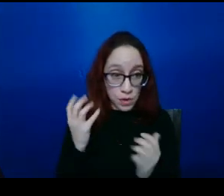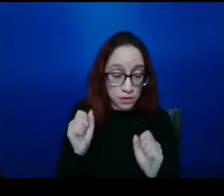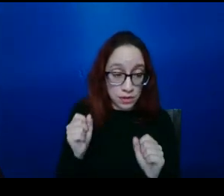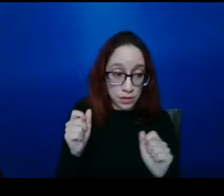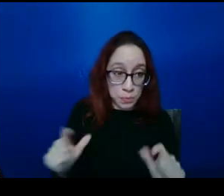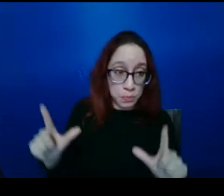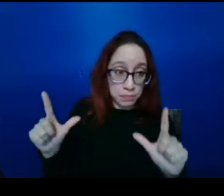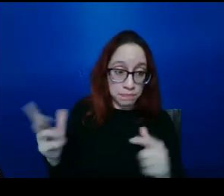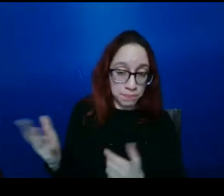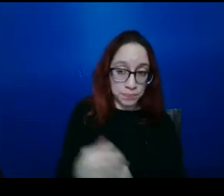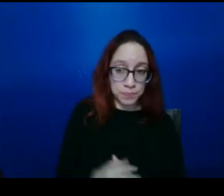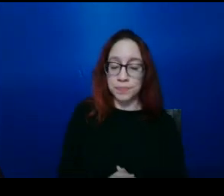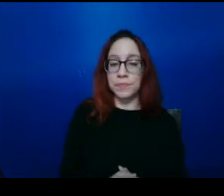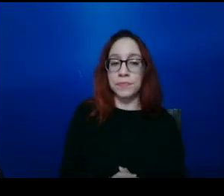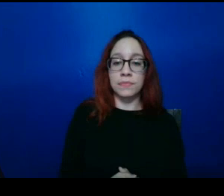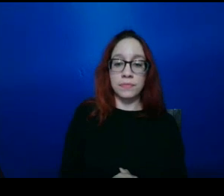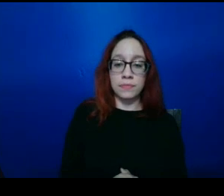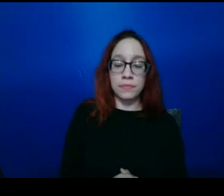it up.